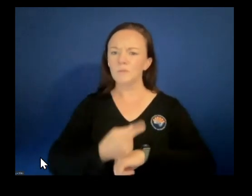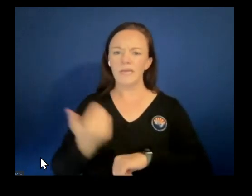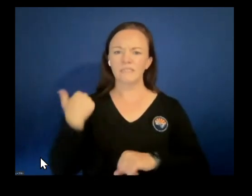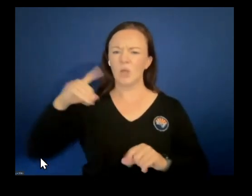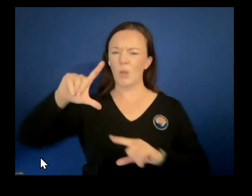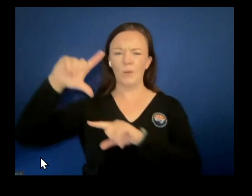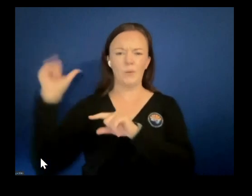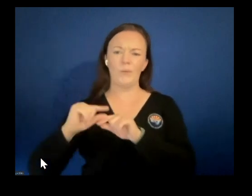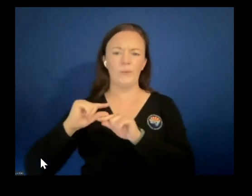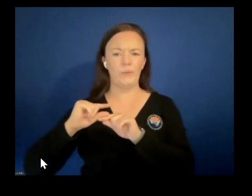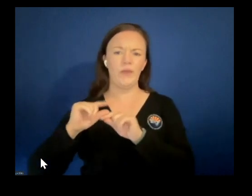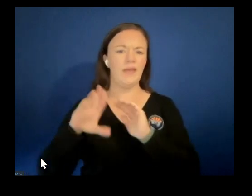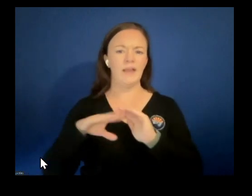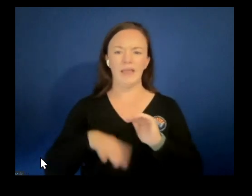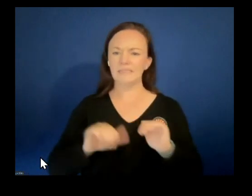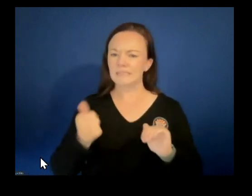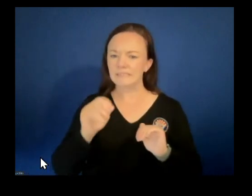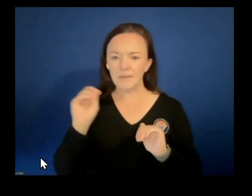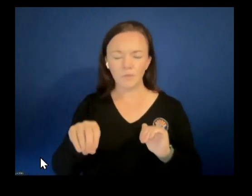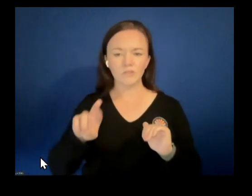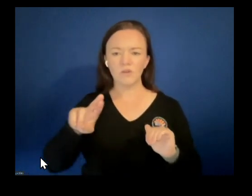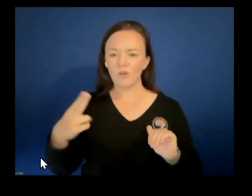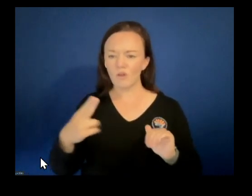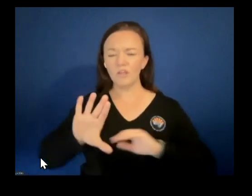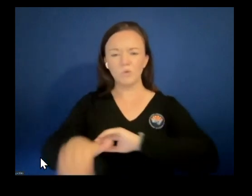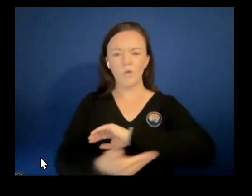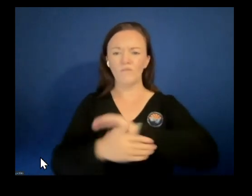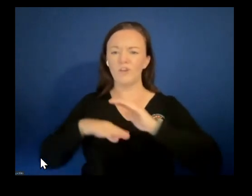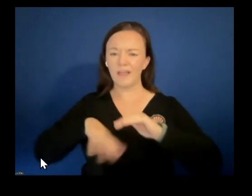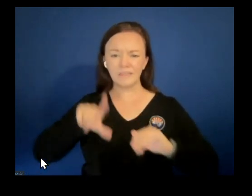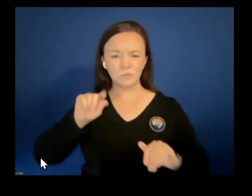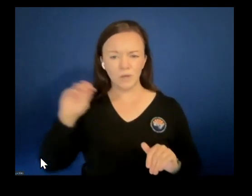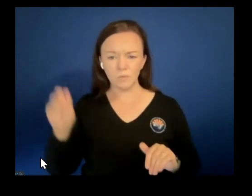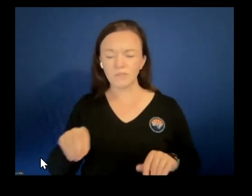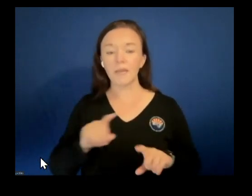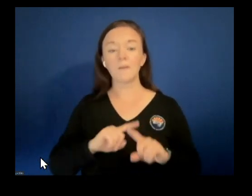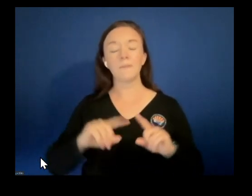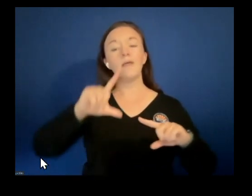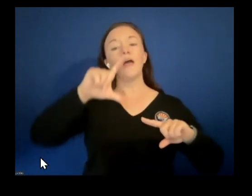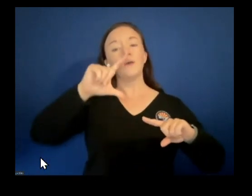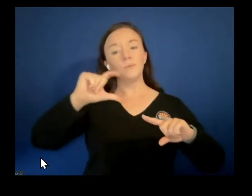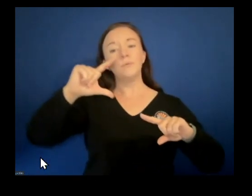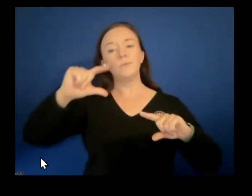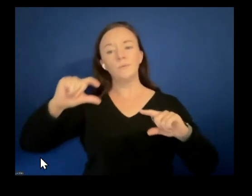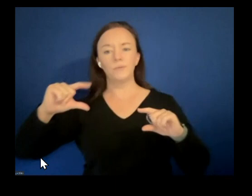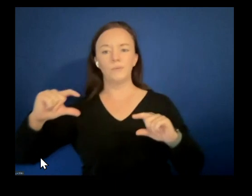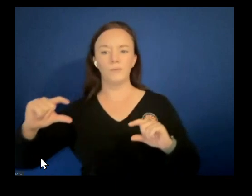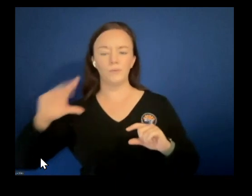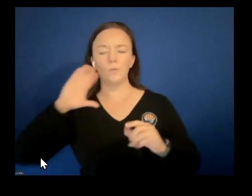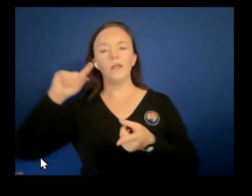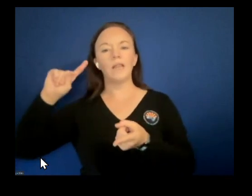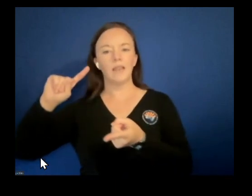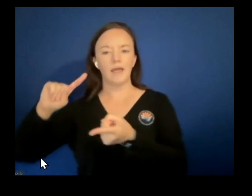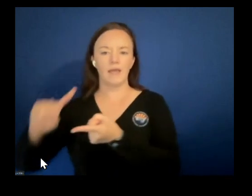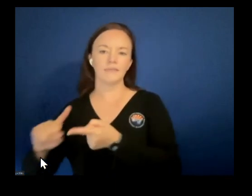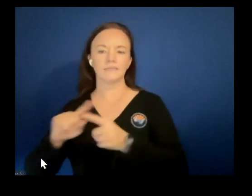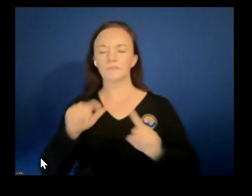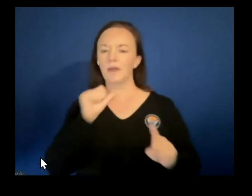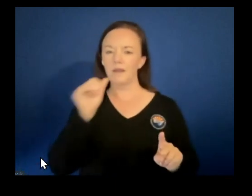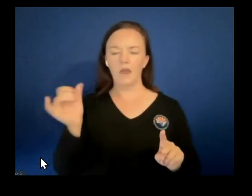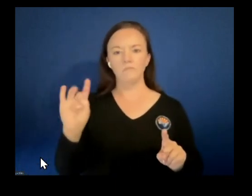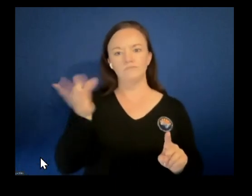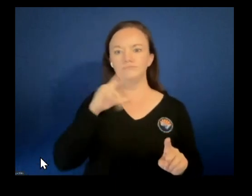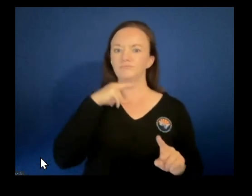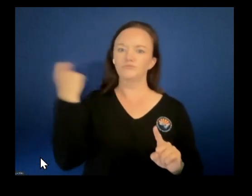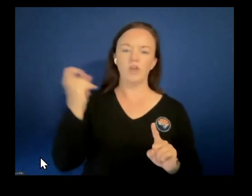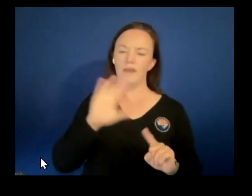seeing single-digit RHs. But this, we are definitely going to start drying out, but not like we saw in the past. And then down here